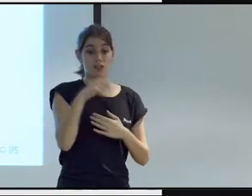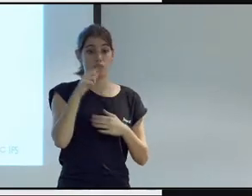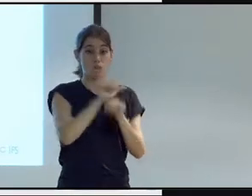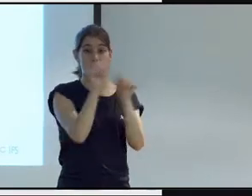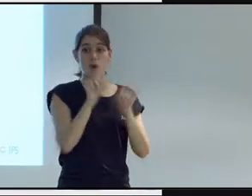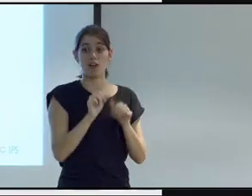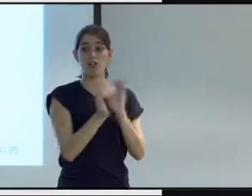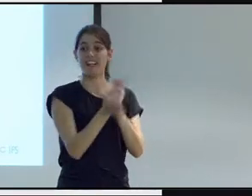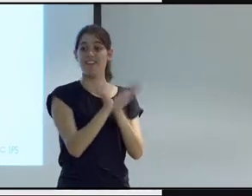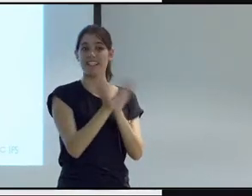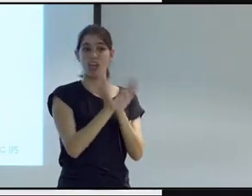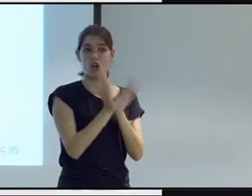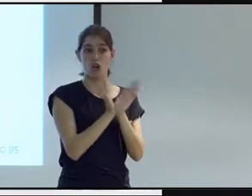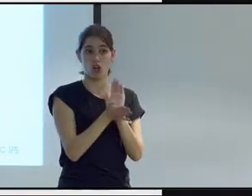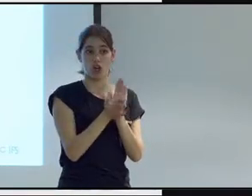these models have been